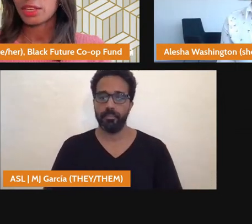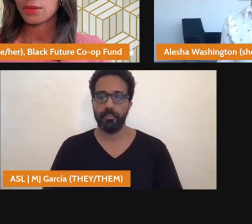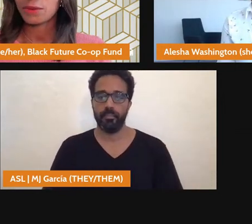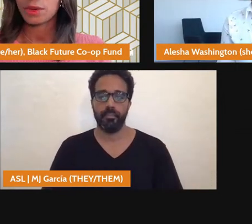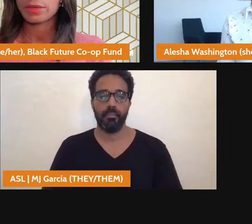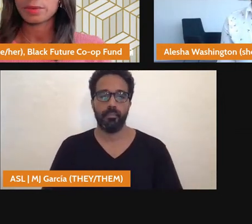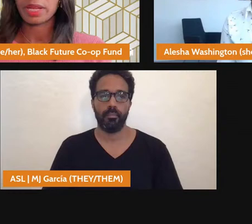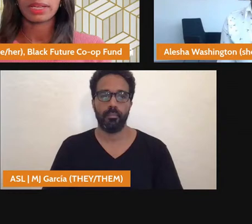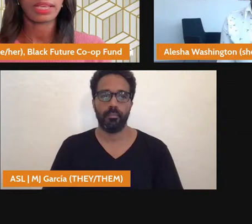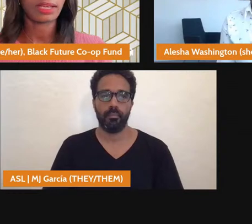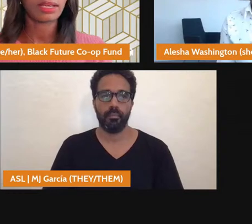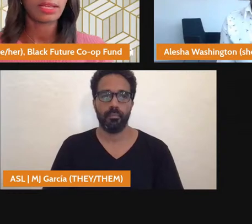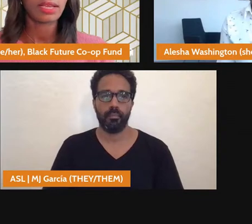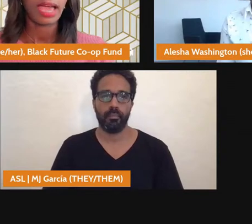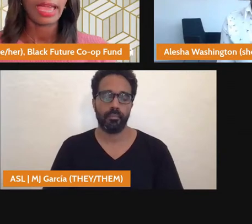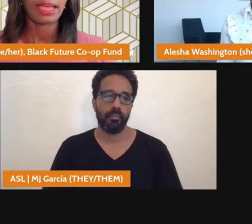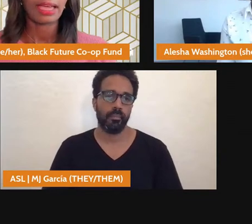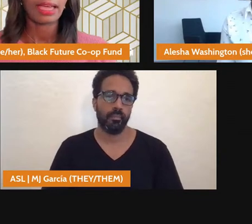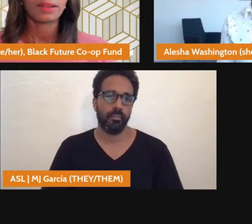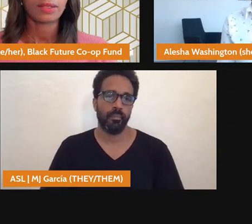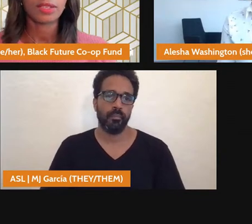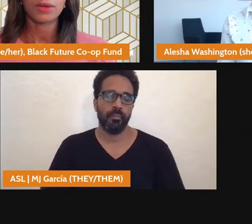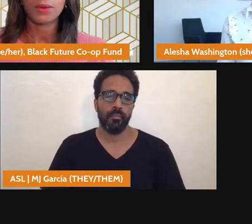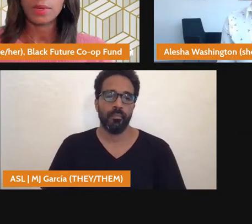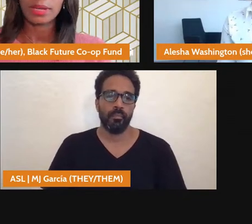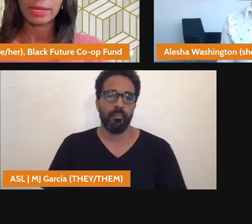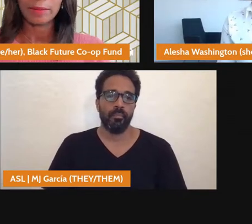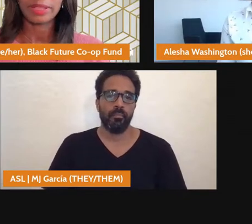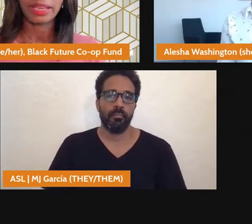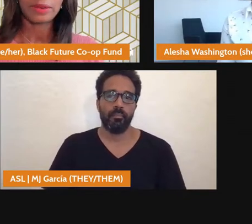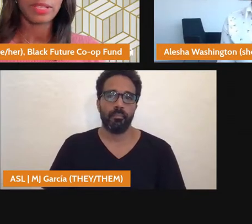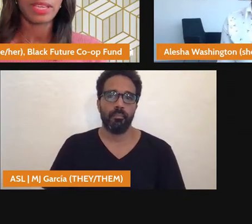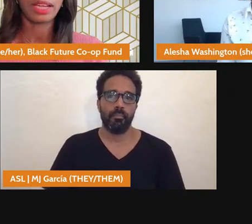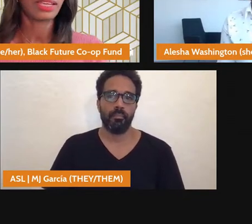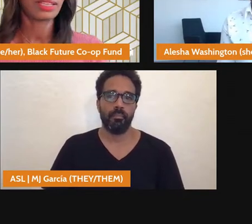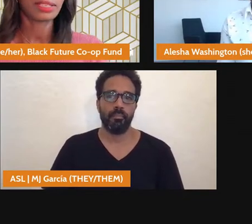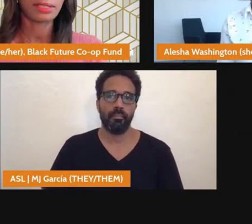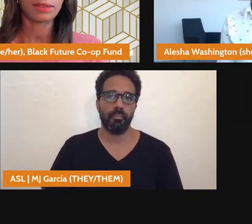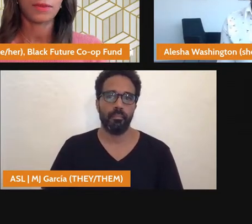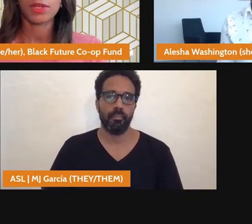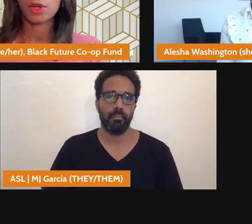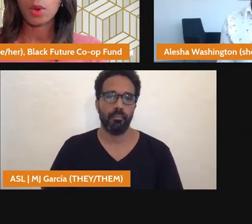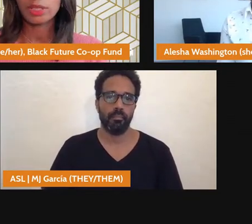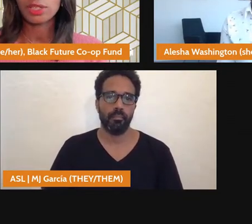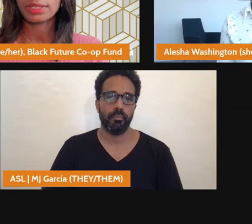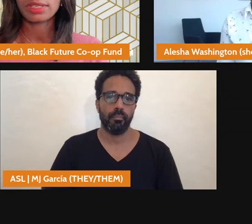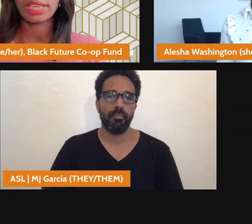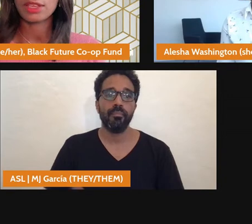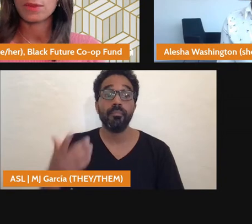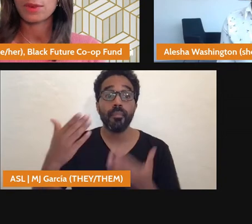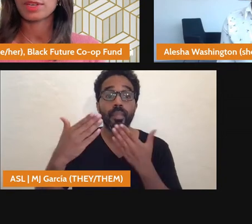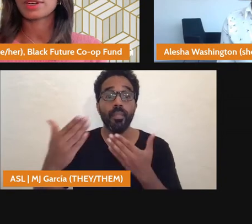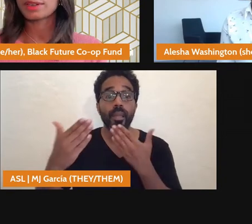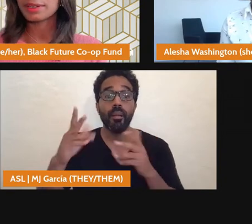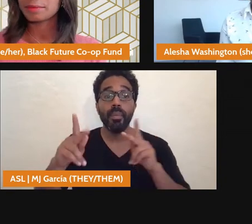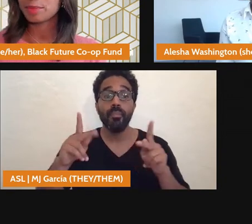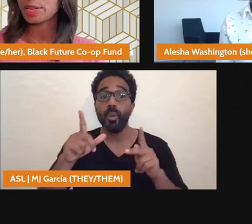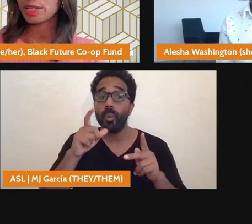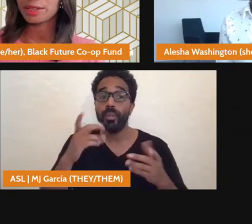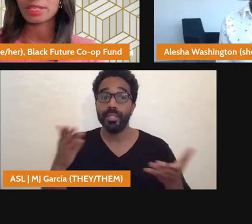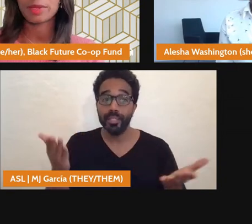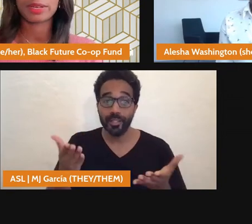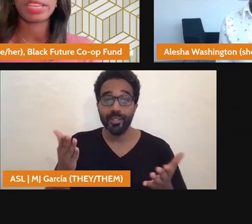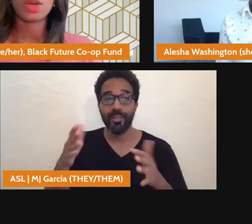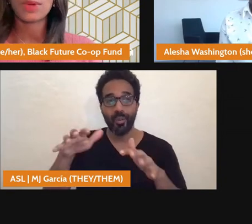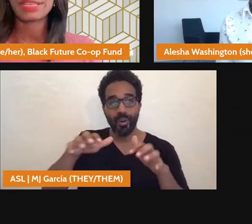Thank you for responding. And also thank you to the audience for your questions. Thank you for